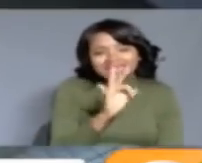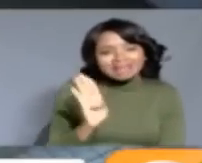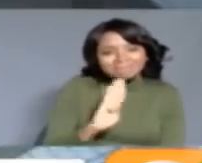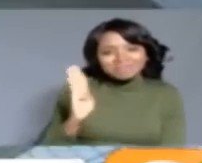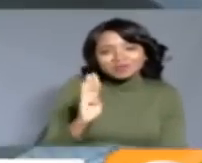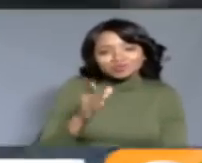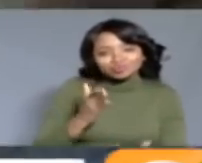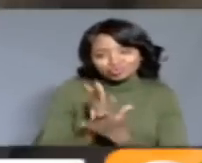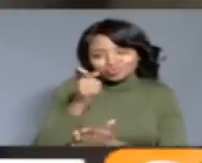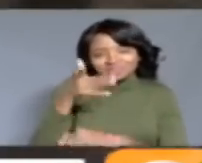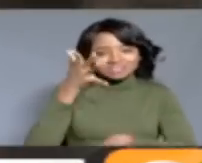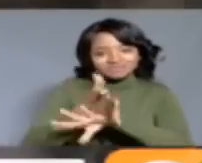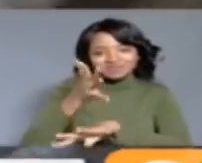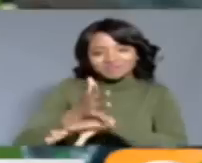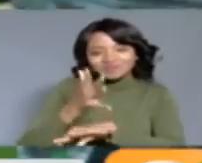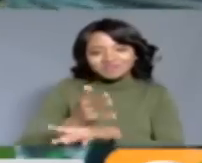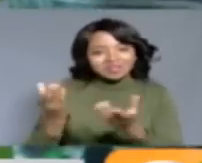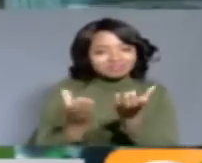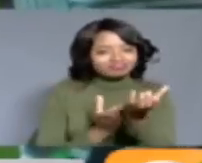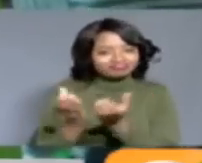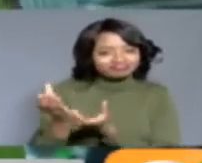trade.